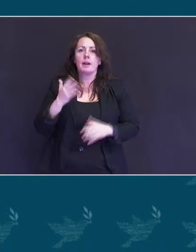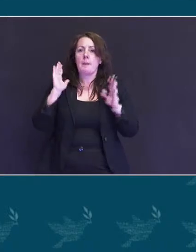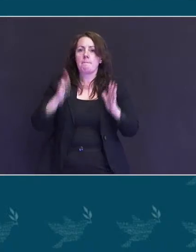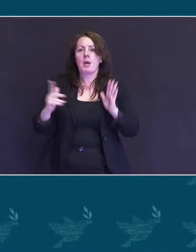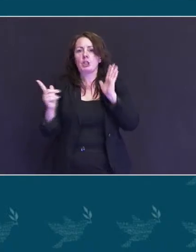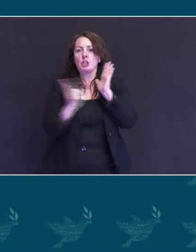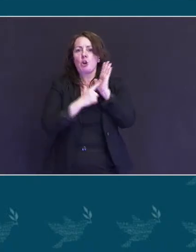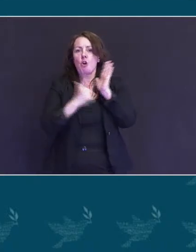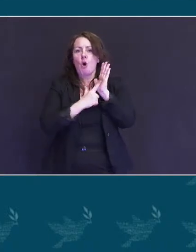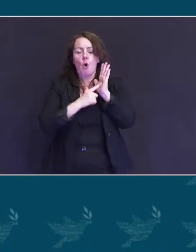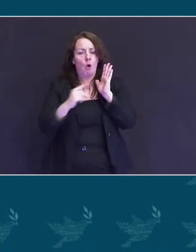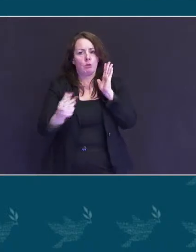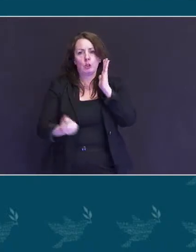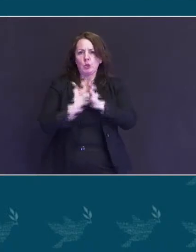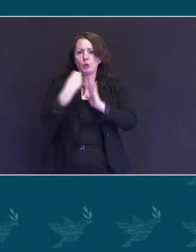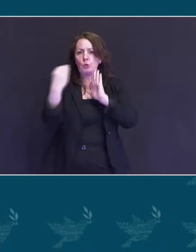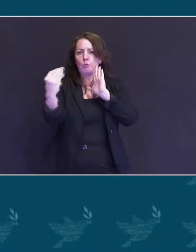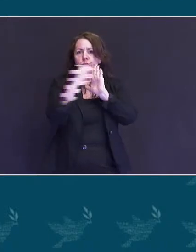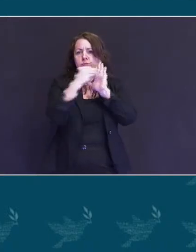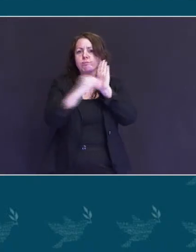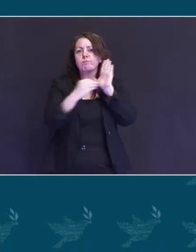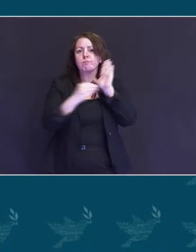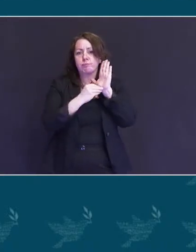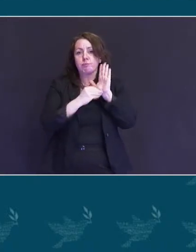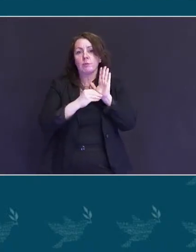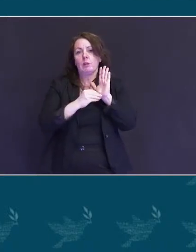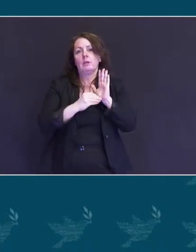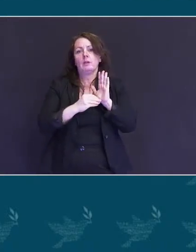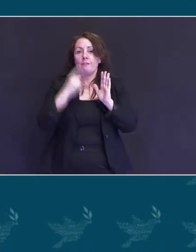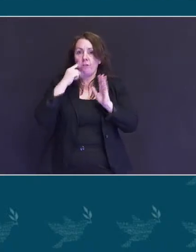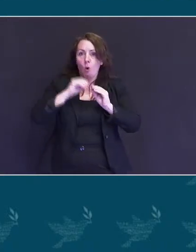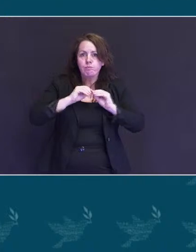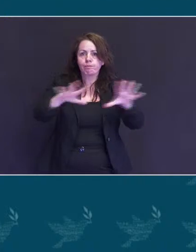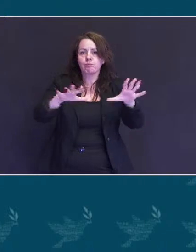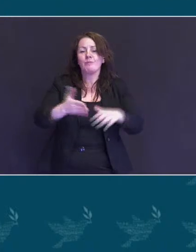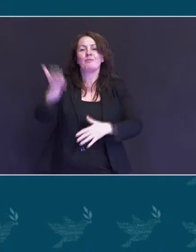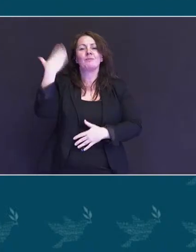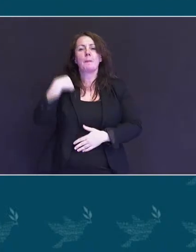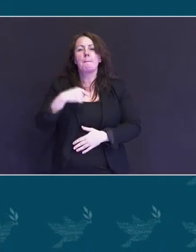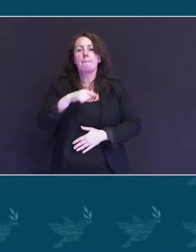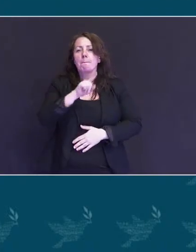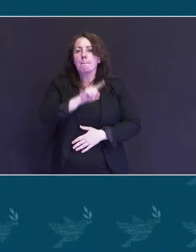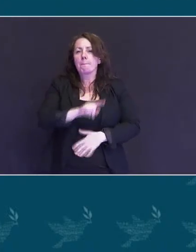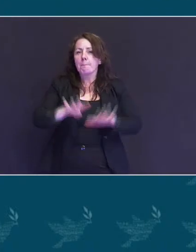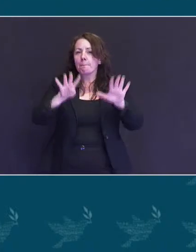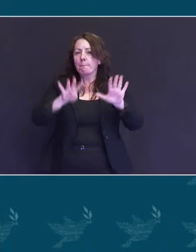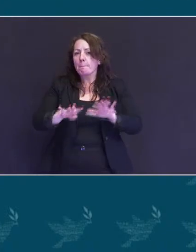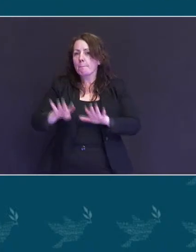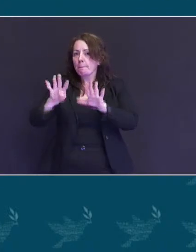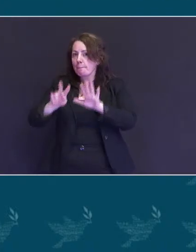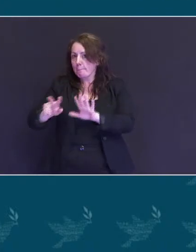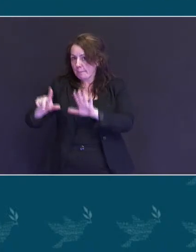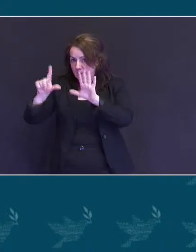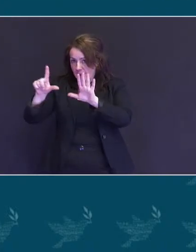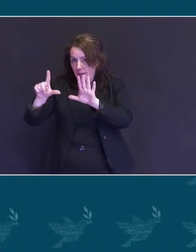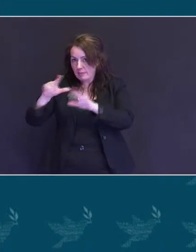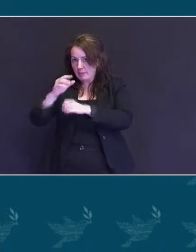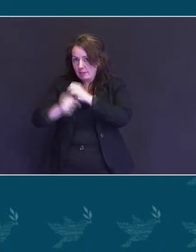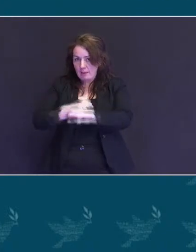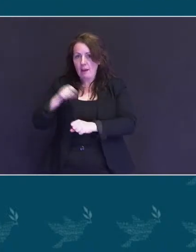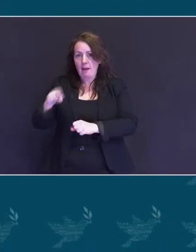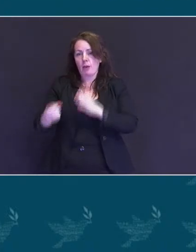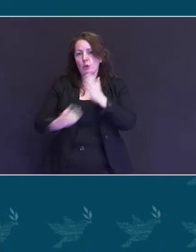in 1997 we introduced the National Language in Education Policy, which was